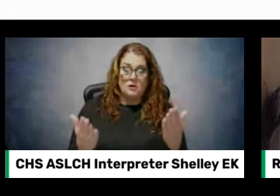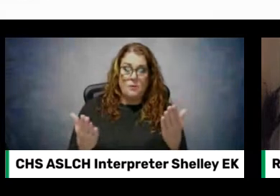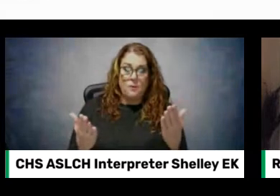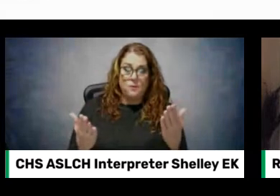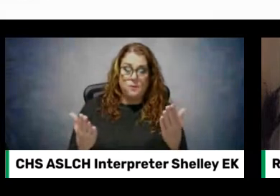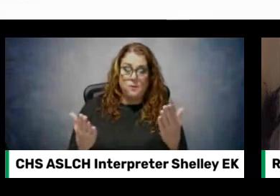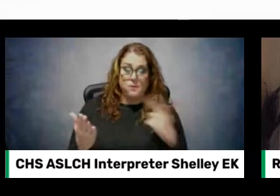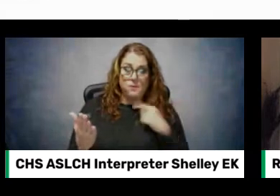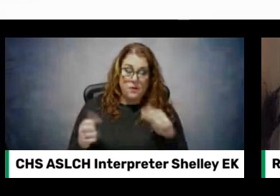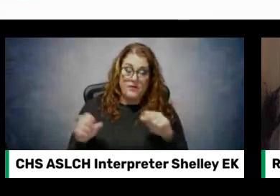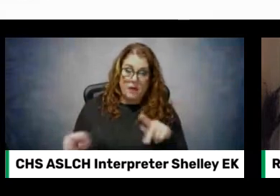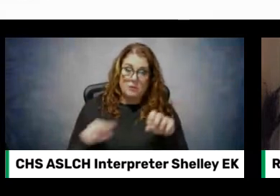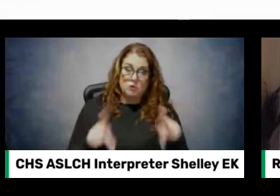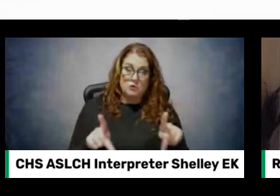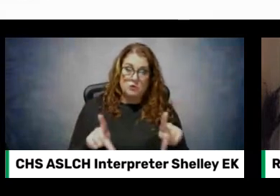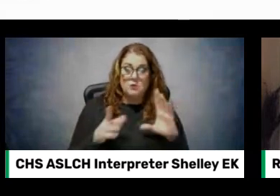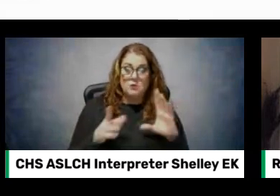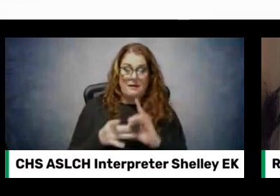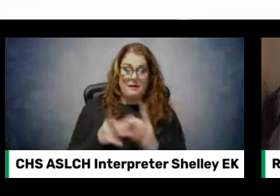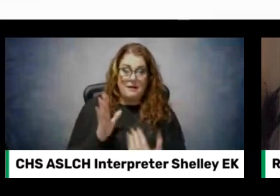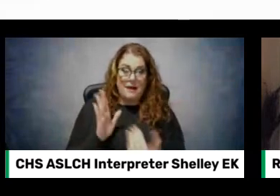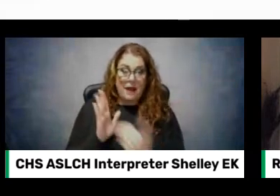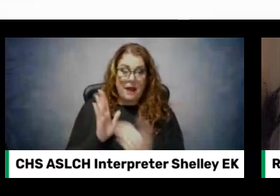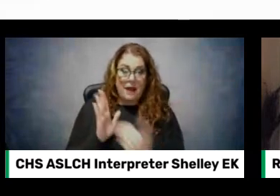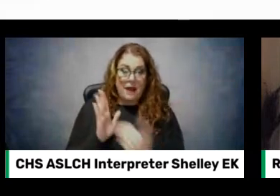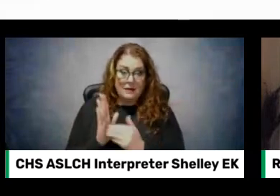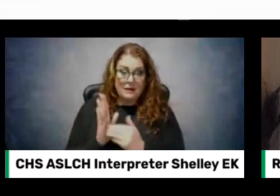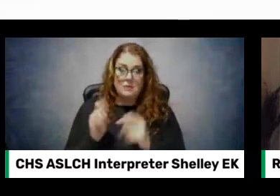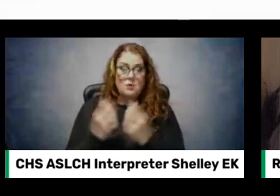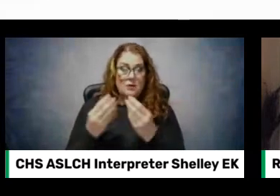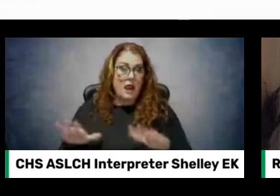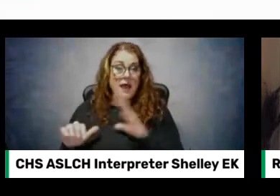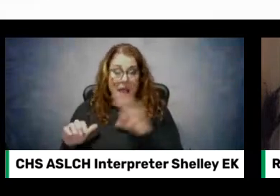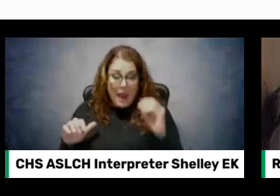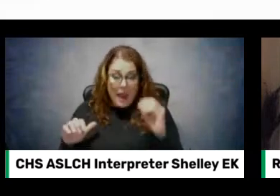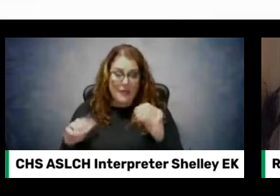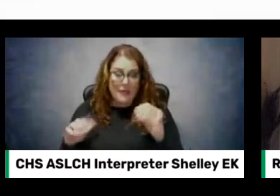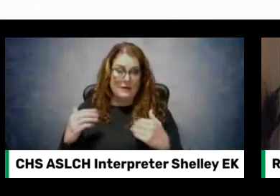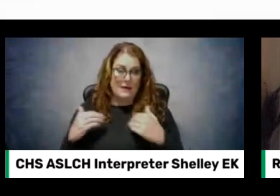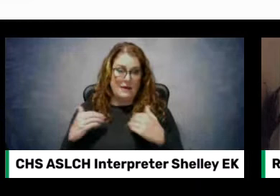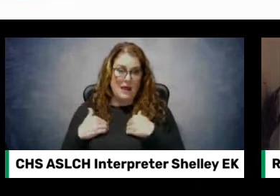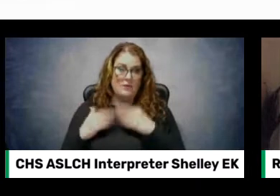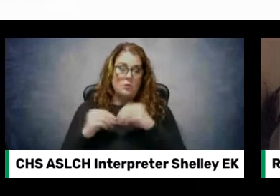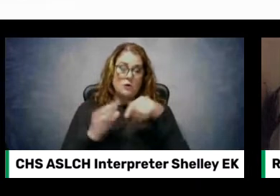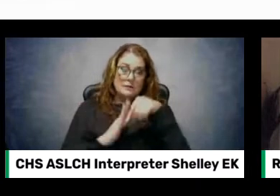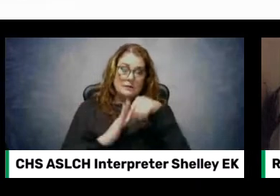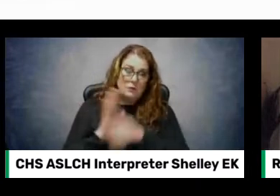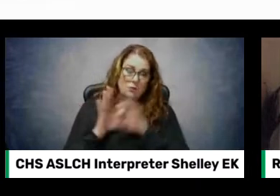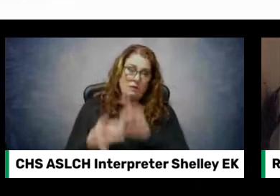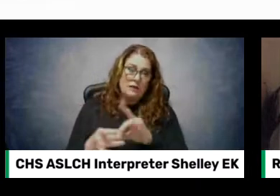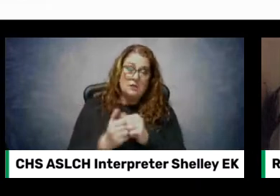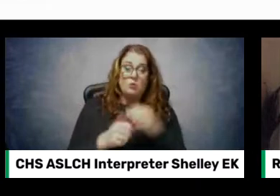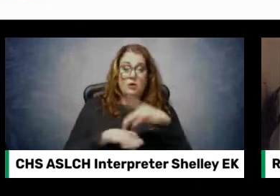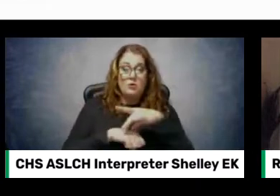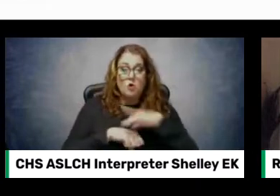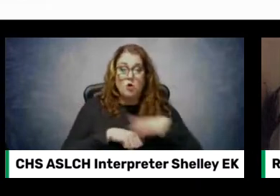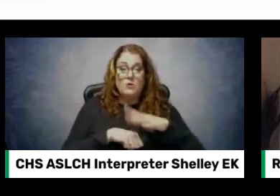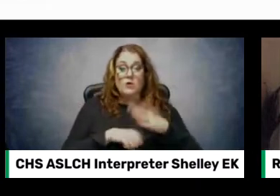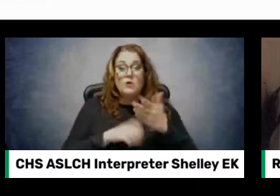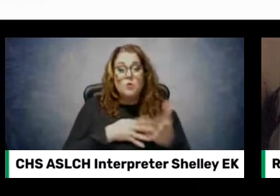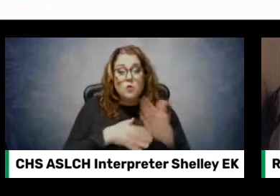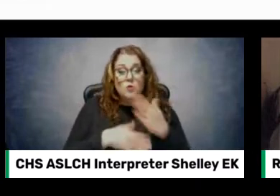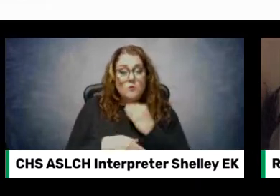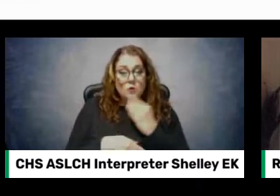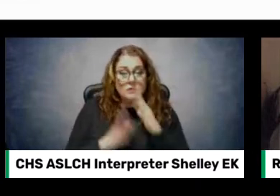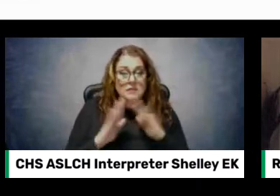an opportunity to reconnect folks to the land and to have a deeper relationship with the earth through the food system.